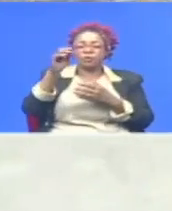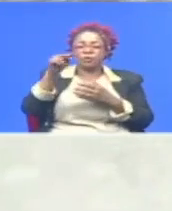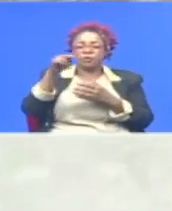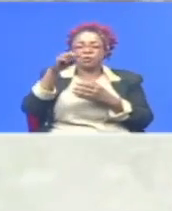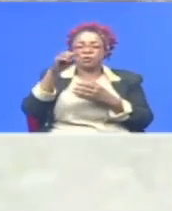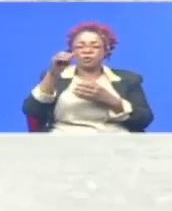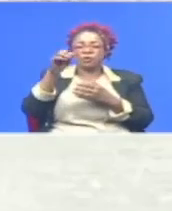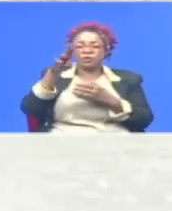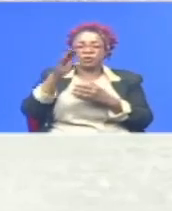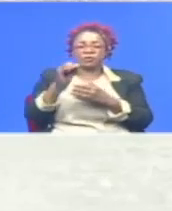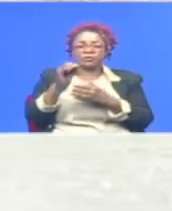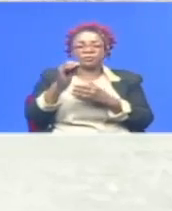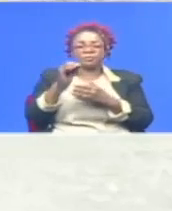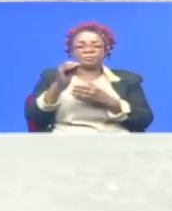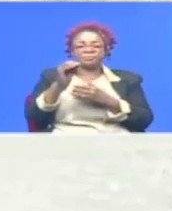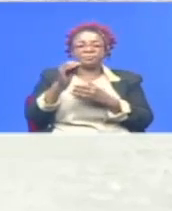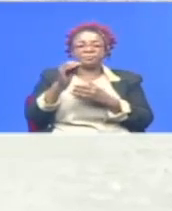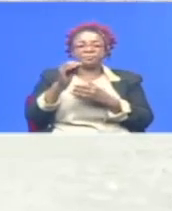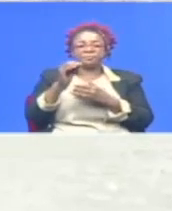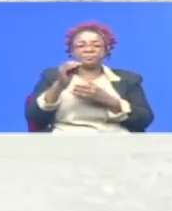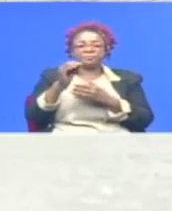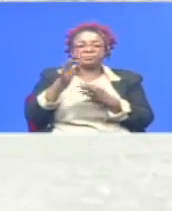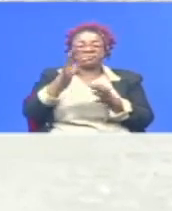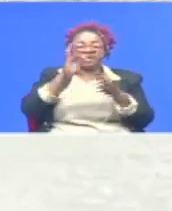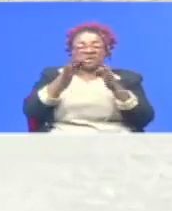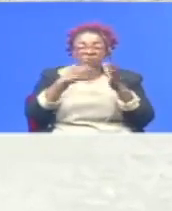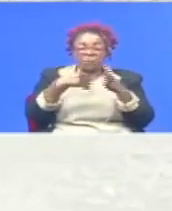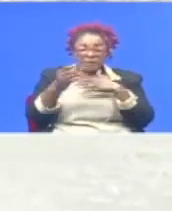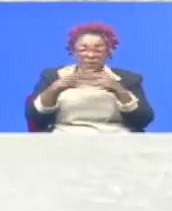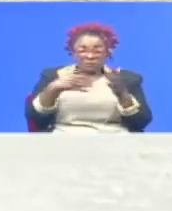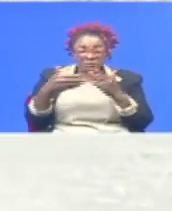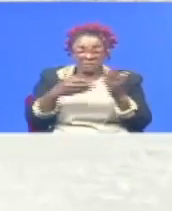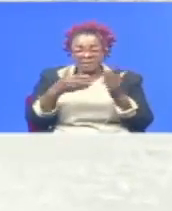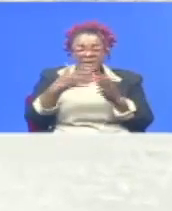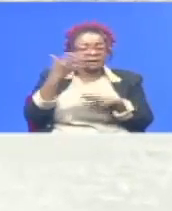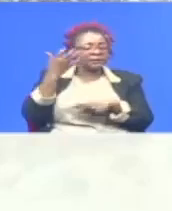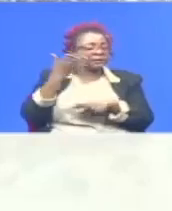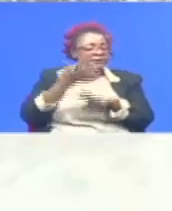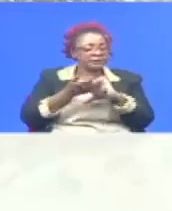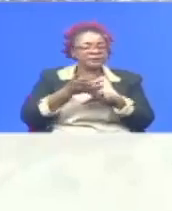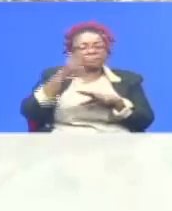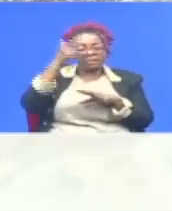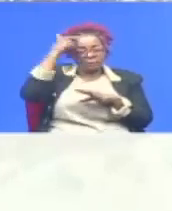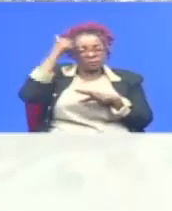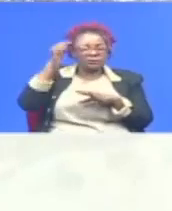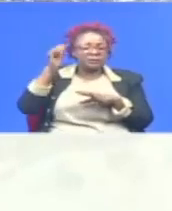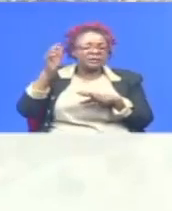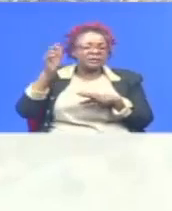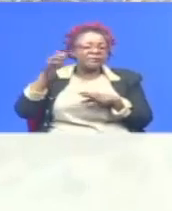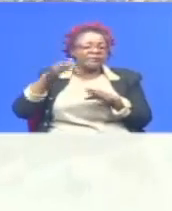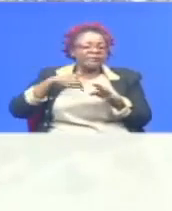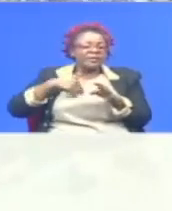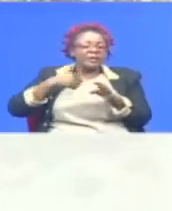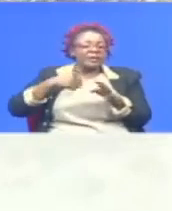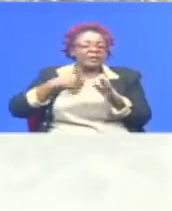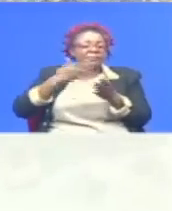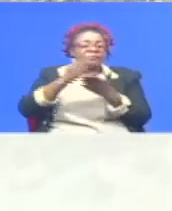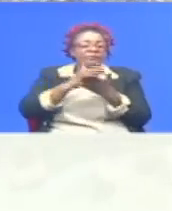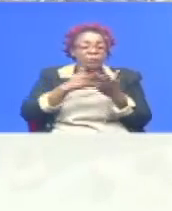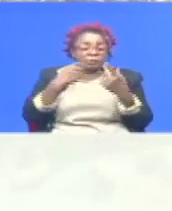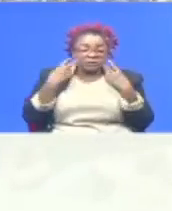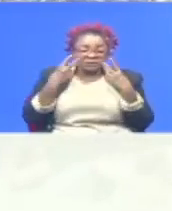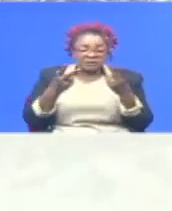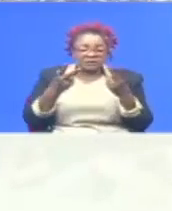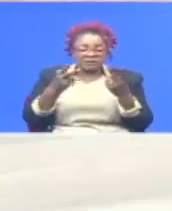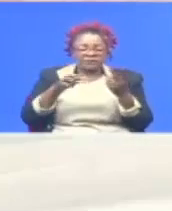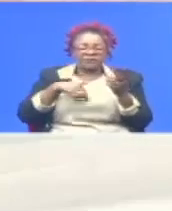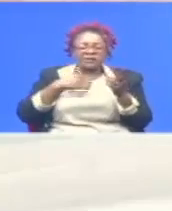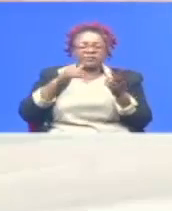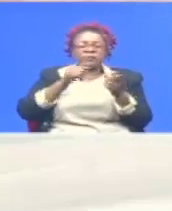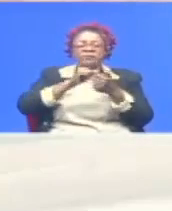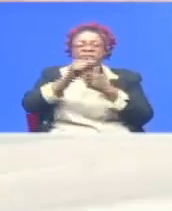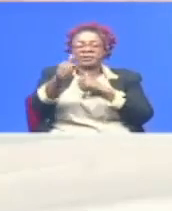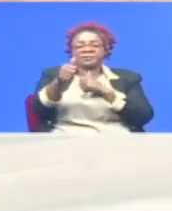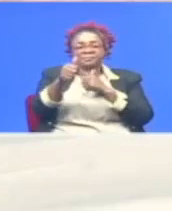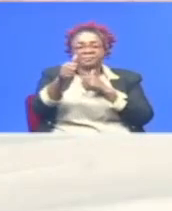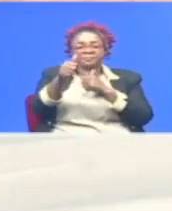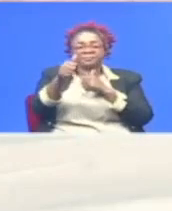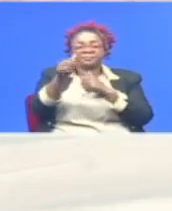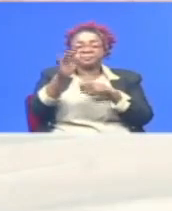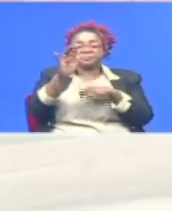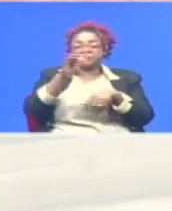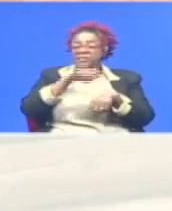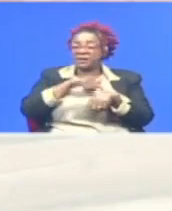mtoto, ilikuwa ngumu sana kuiona. Kwa vile inakusikia kabla uione, inakusikilia mbali. Na wakati